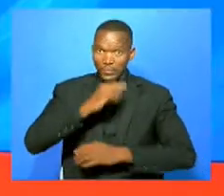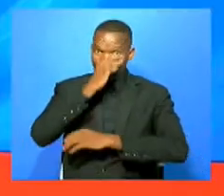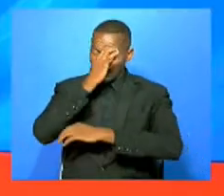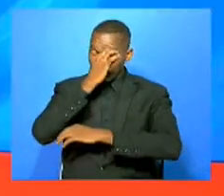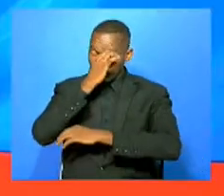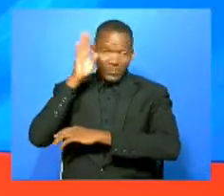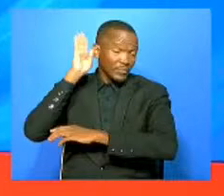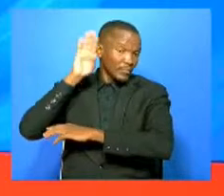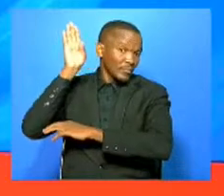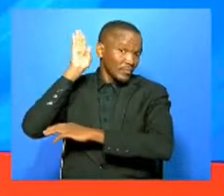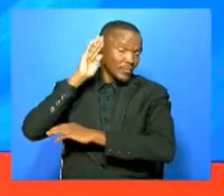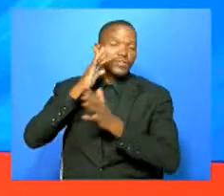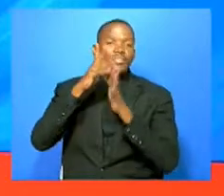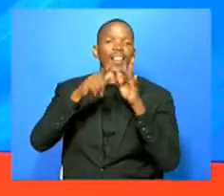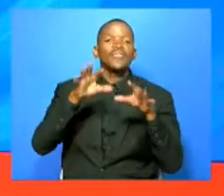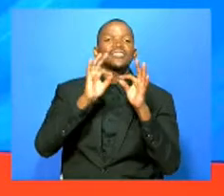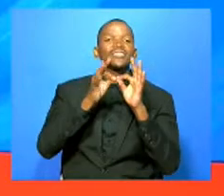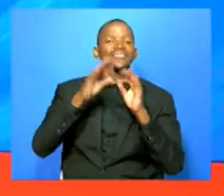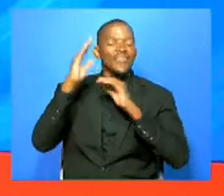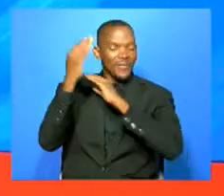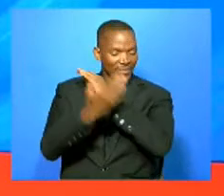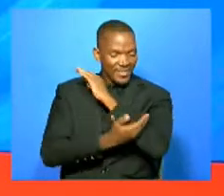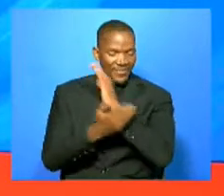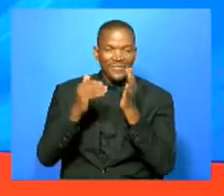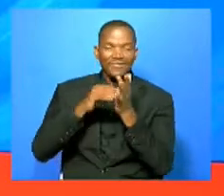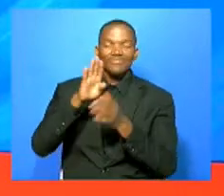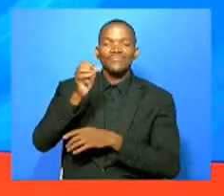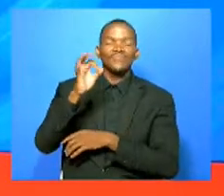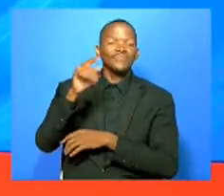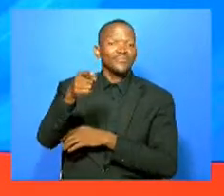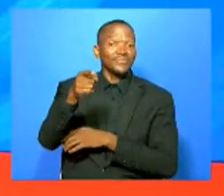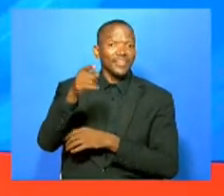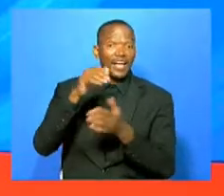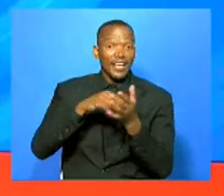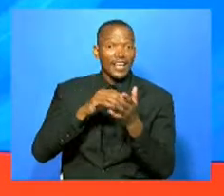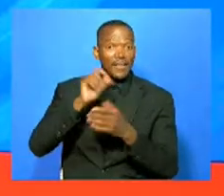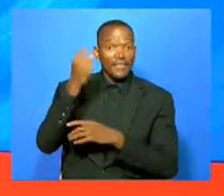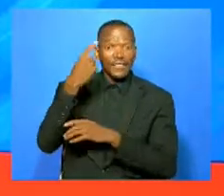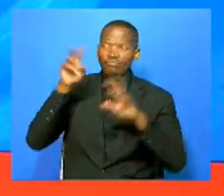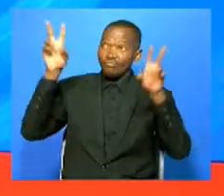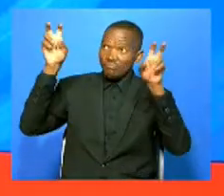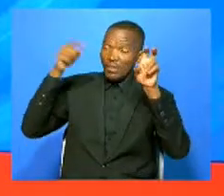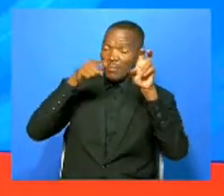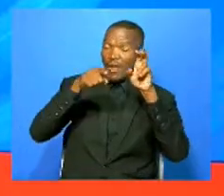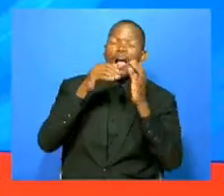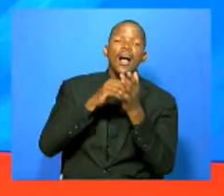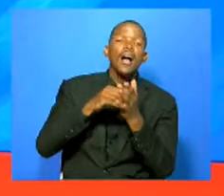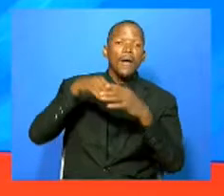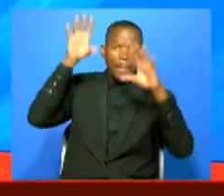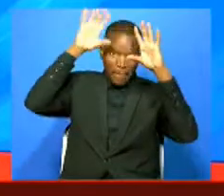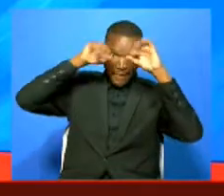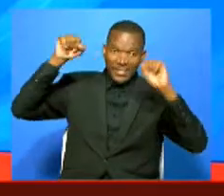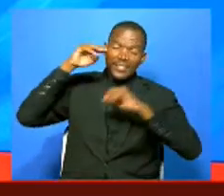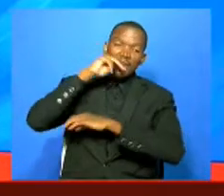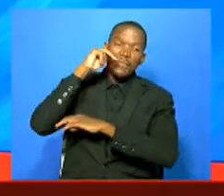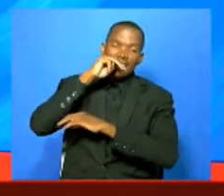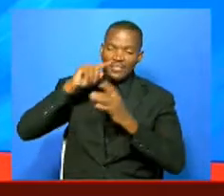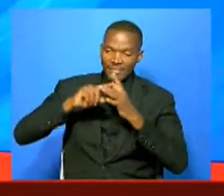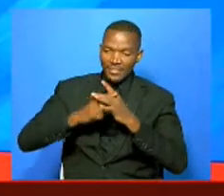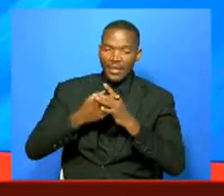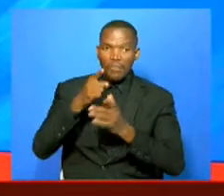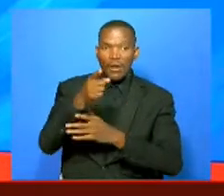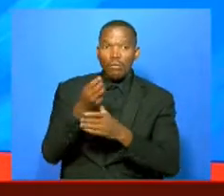Binelon Sole ke o ranelang ka puo ya tlamothetsong ka mogela a bodi amogele mo pegong ya ntlha tatona Dr. Mokgweetsi Masisi o phaketse a simoloditsitse